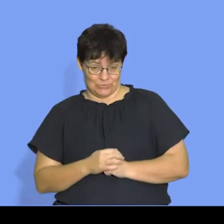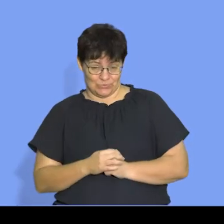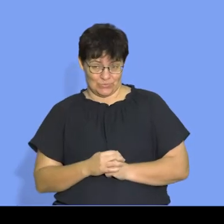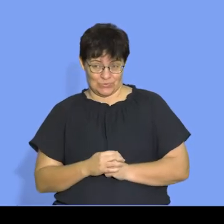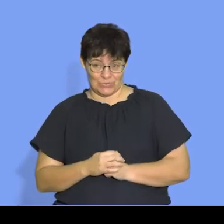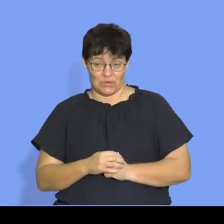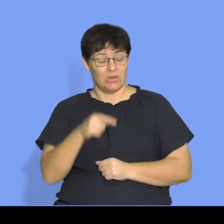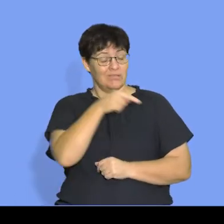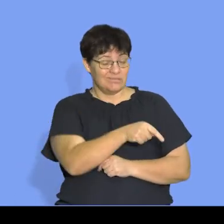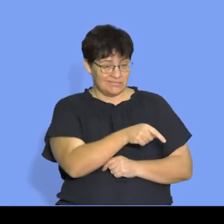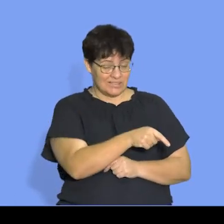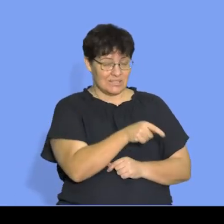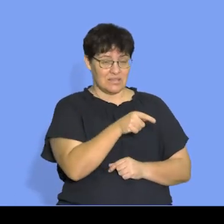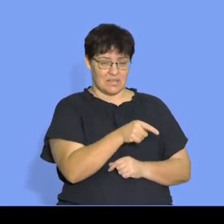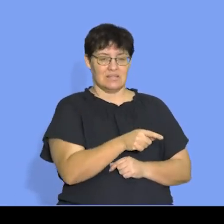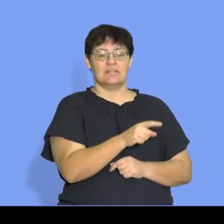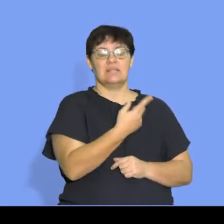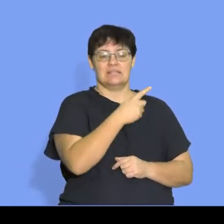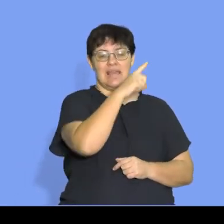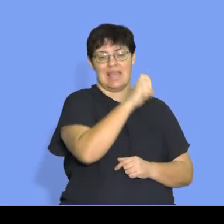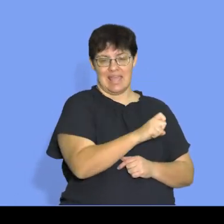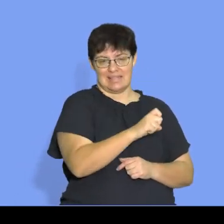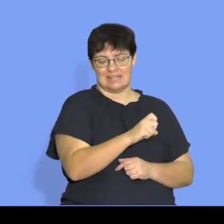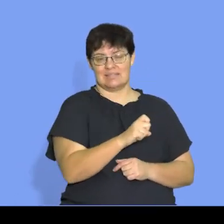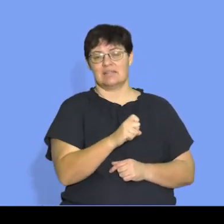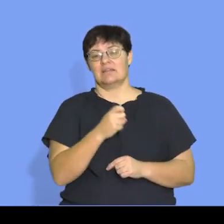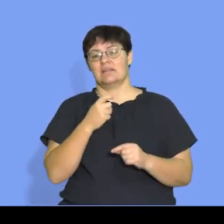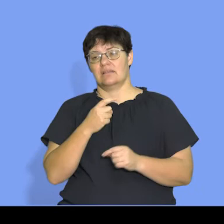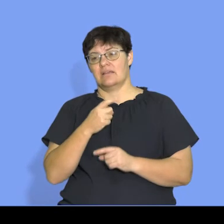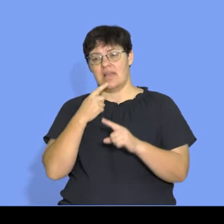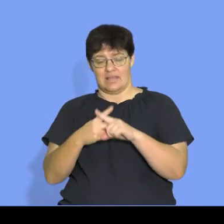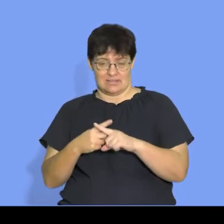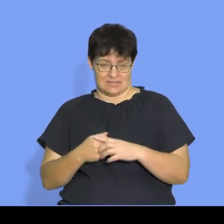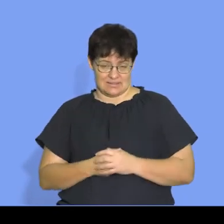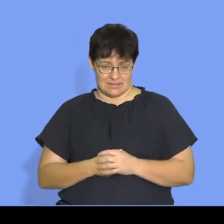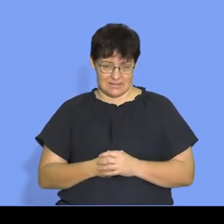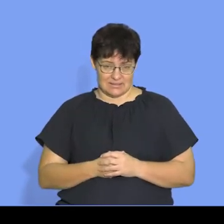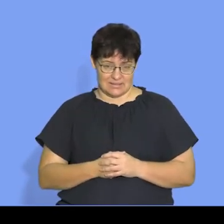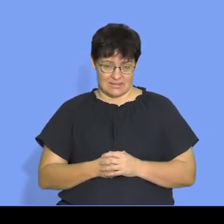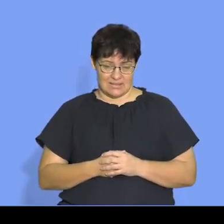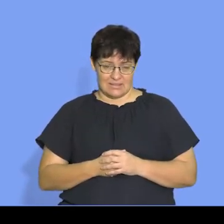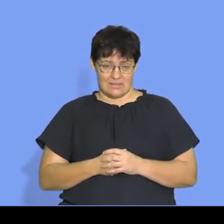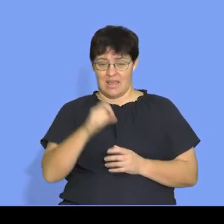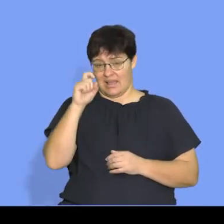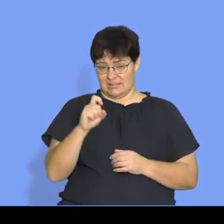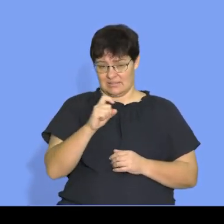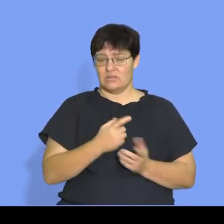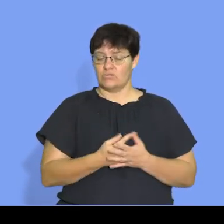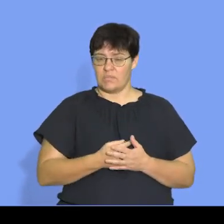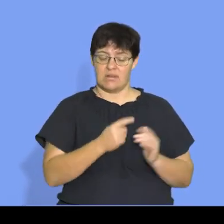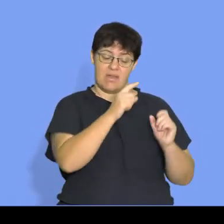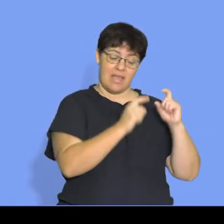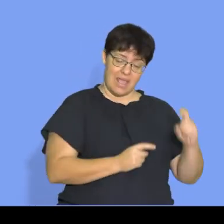that I need to multiply to get x squared are x and x. So it means my two brackets will have x and